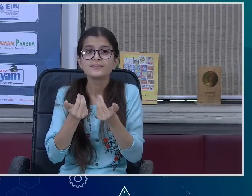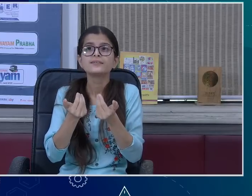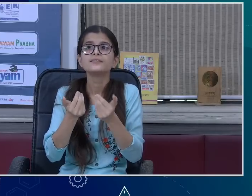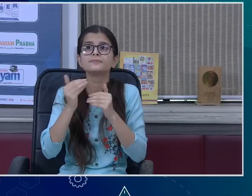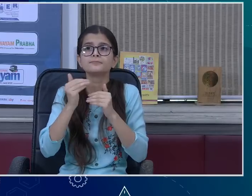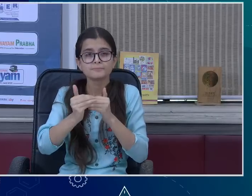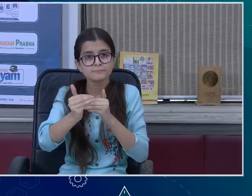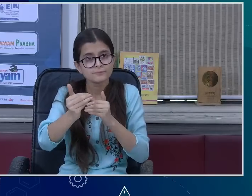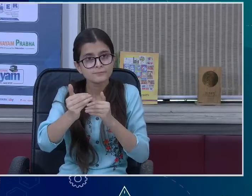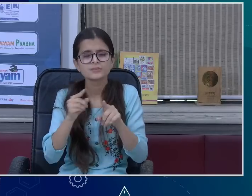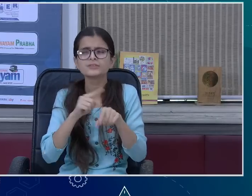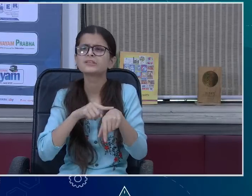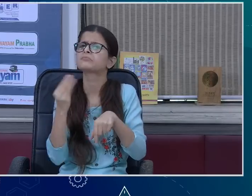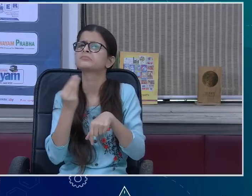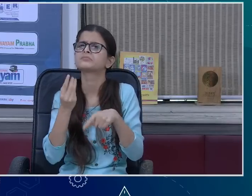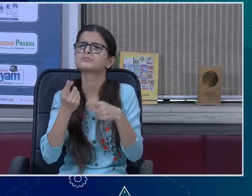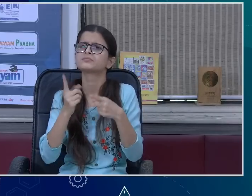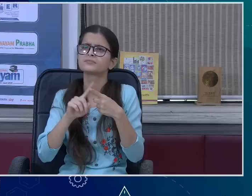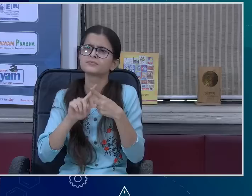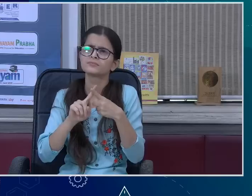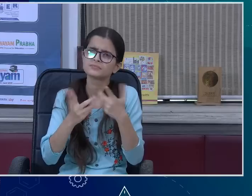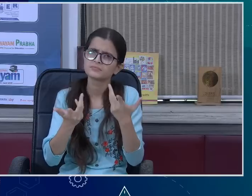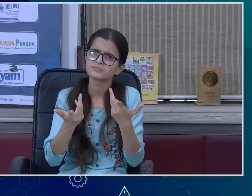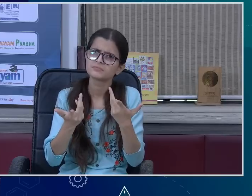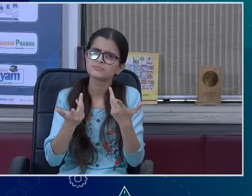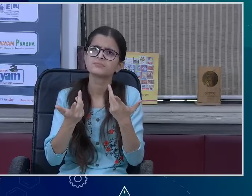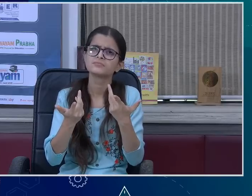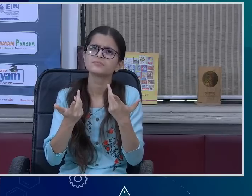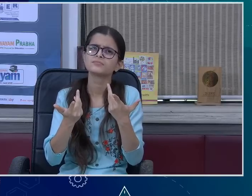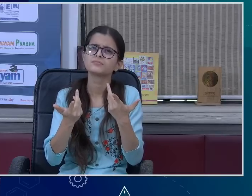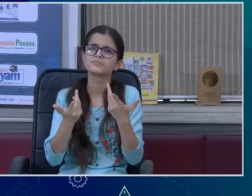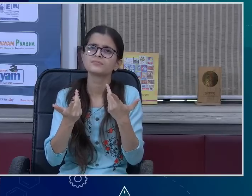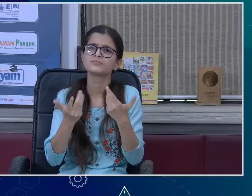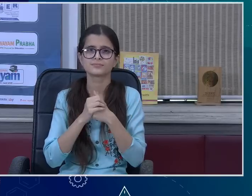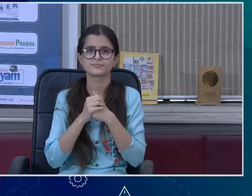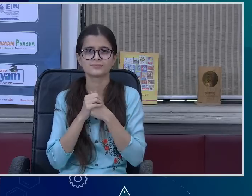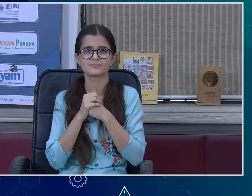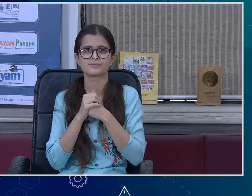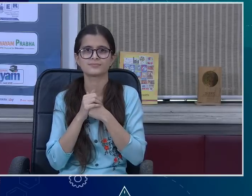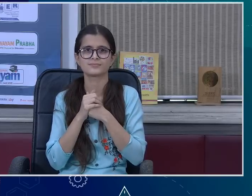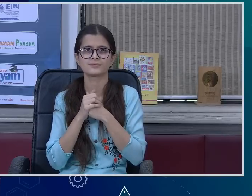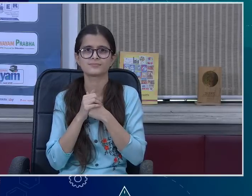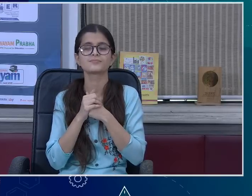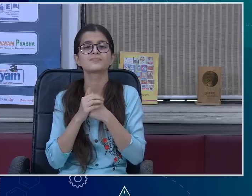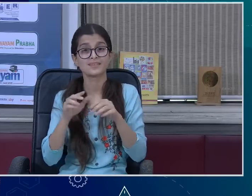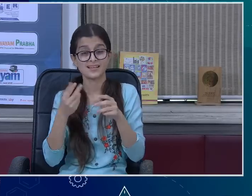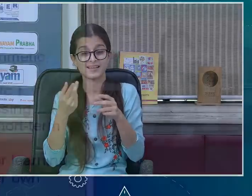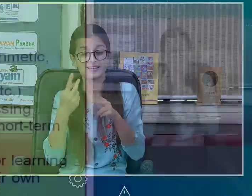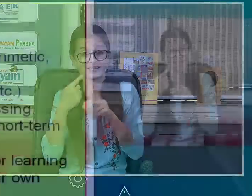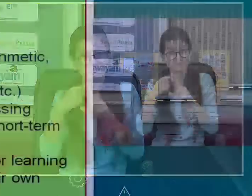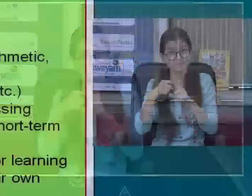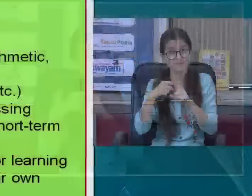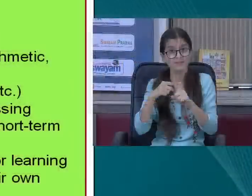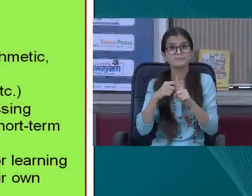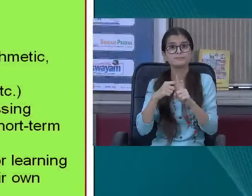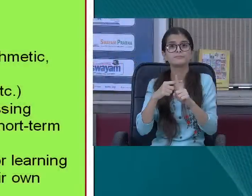disorders. Sometimes that they may be hypoactive or that is excessive active also, and they